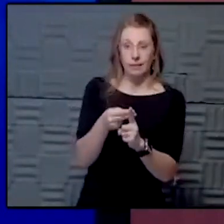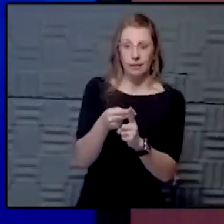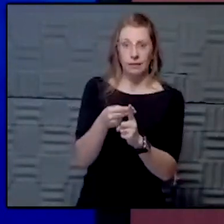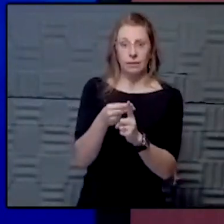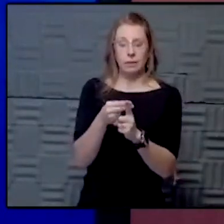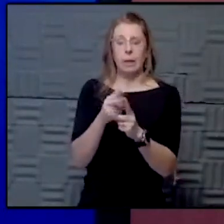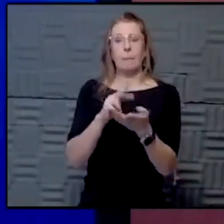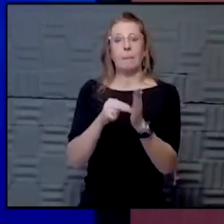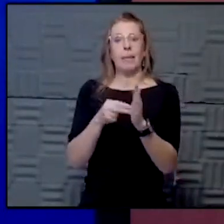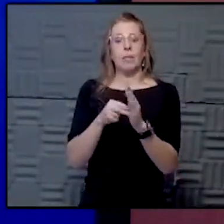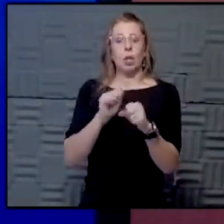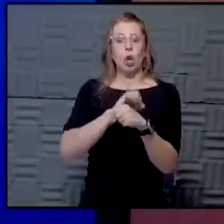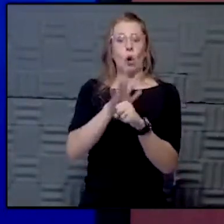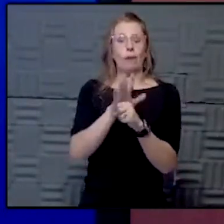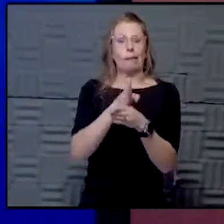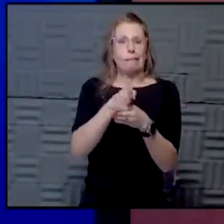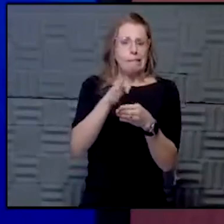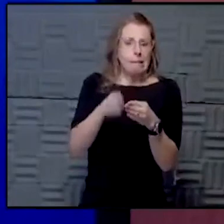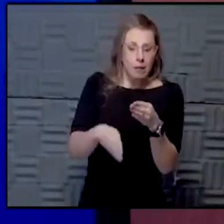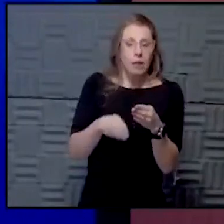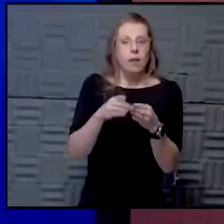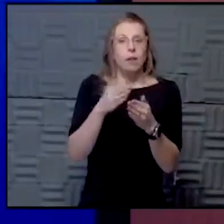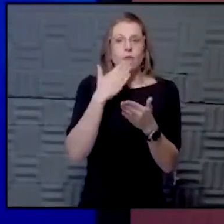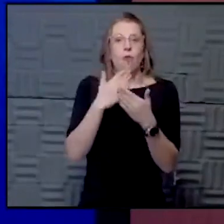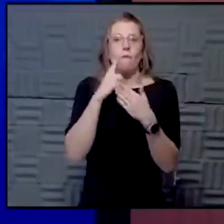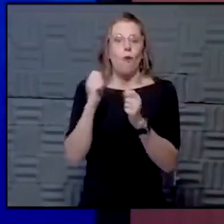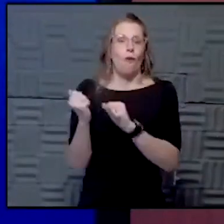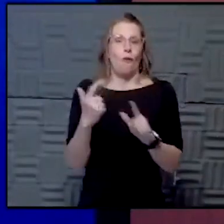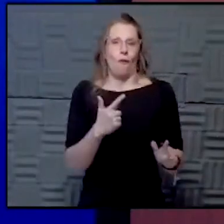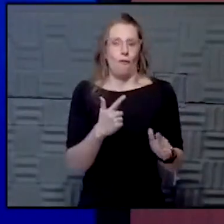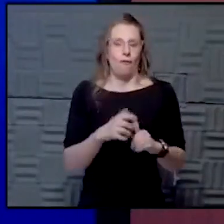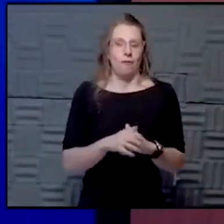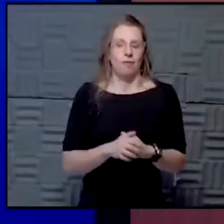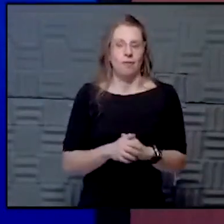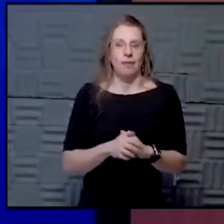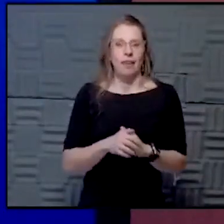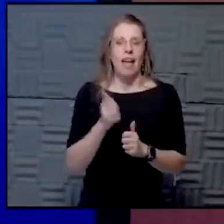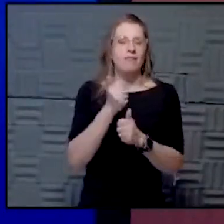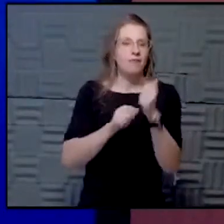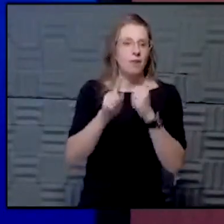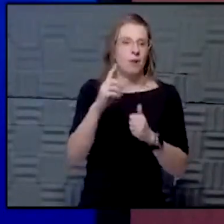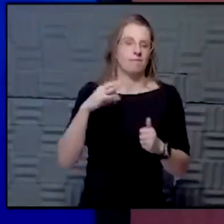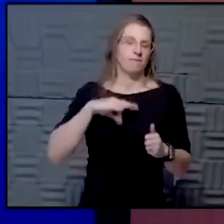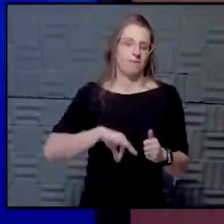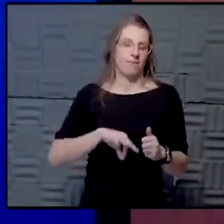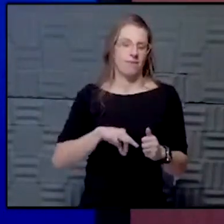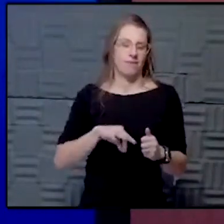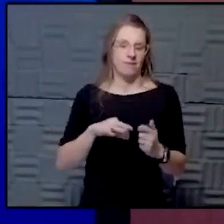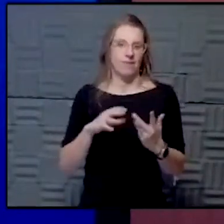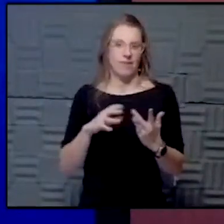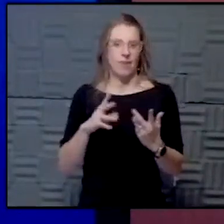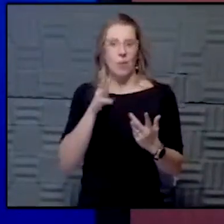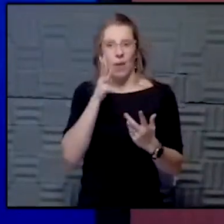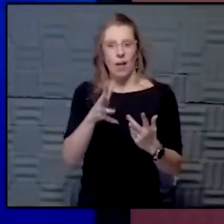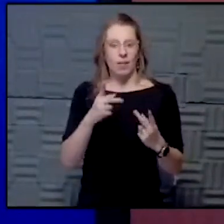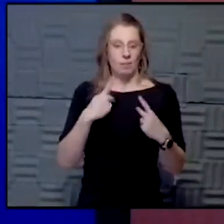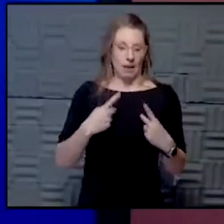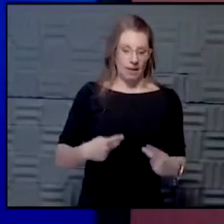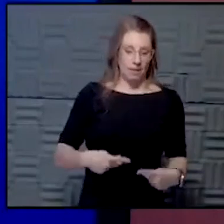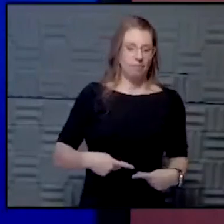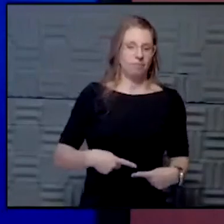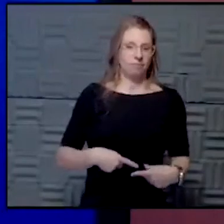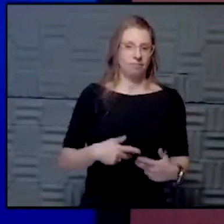ending COVID is good for everyone. There's a benefit, both physically, obviously, if you don't need to be ill or in the hospital, but